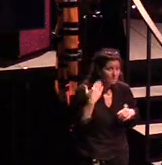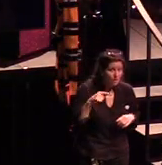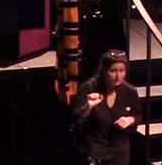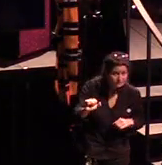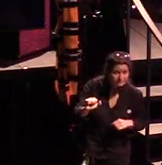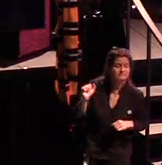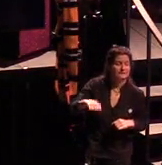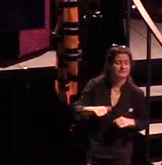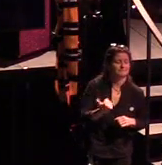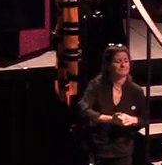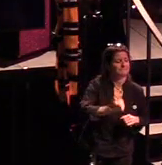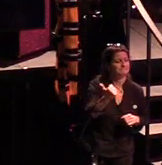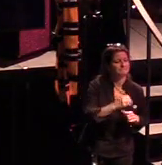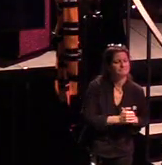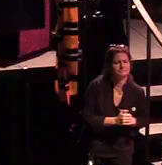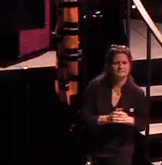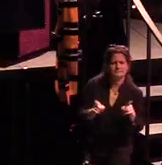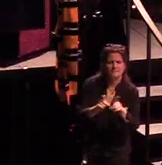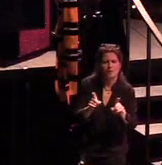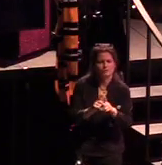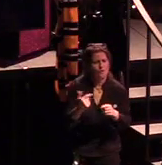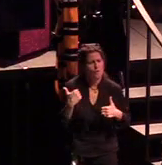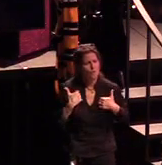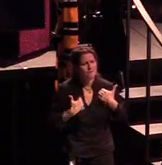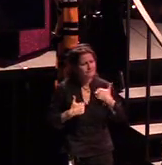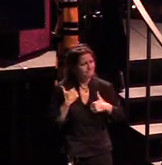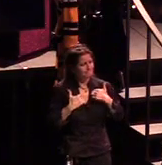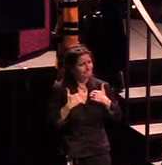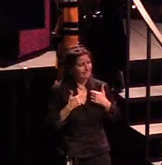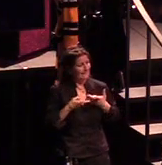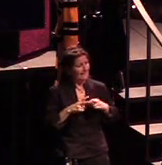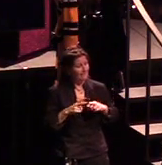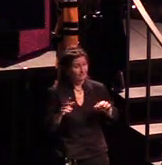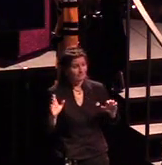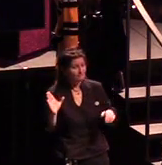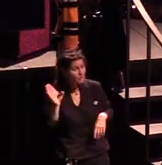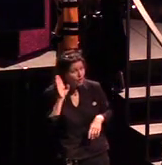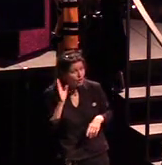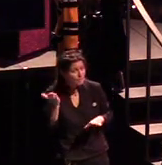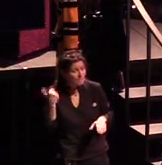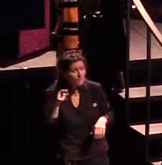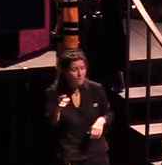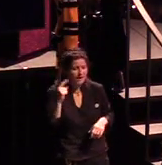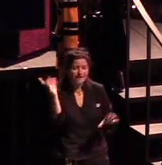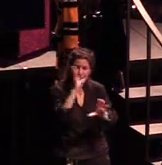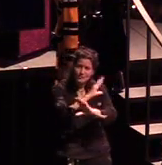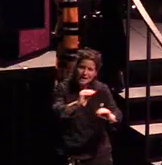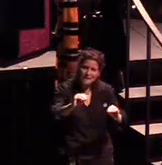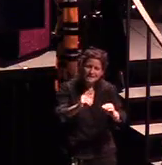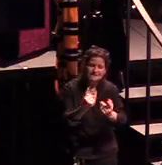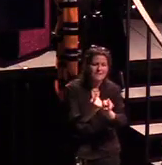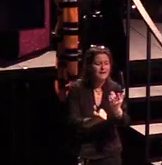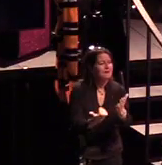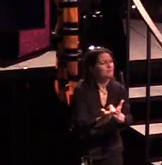I'm also really excited for anyone who hasn't heard of it before cuz I get to tell you about something brilliant